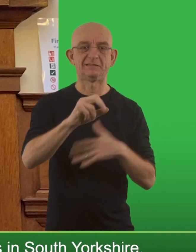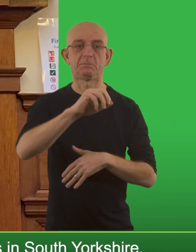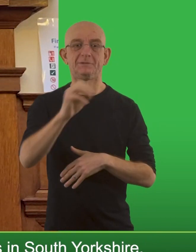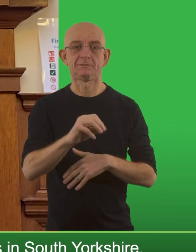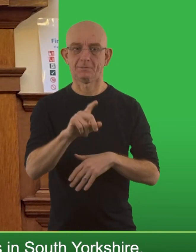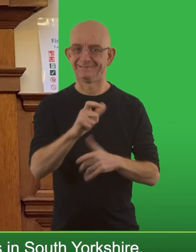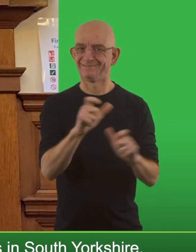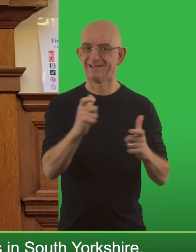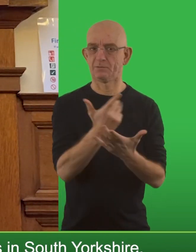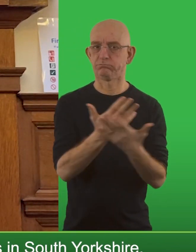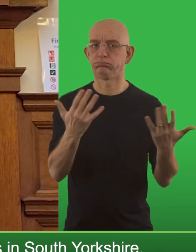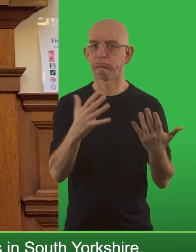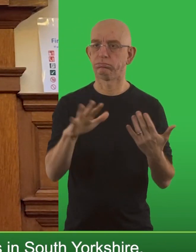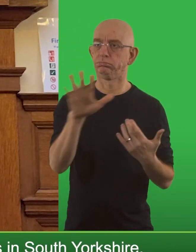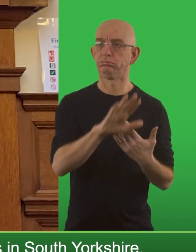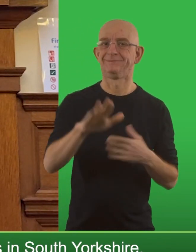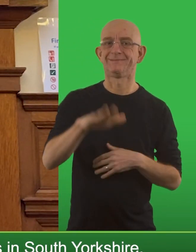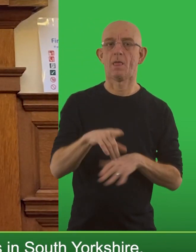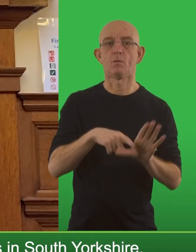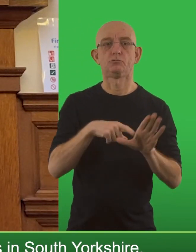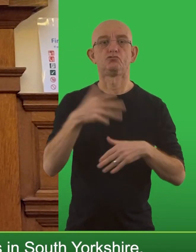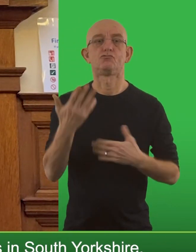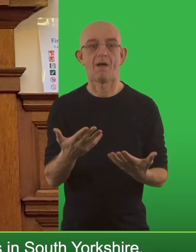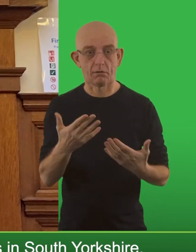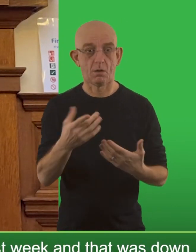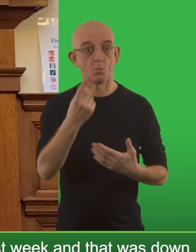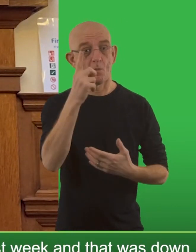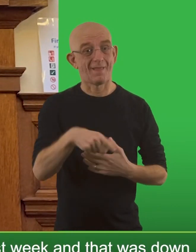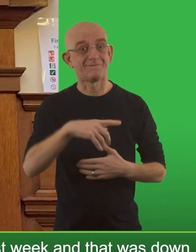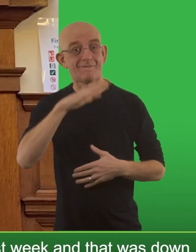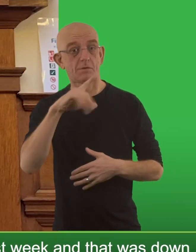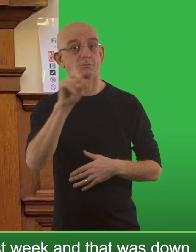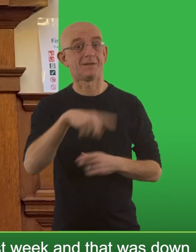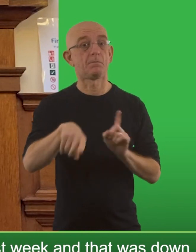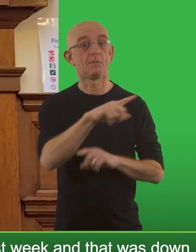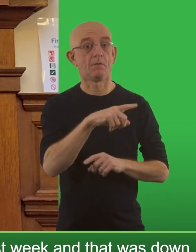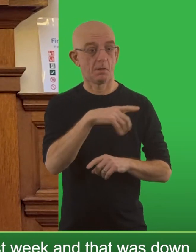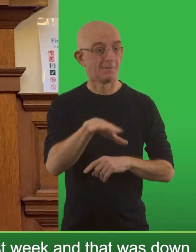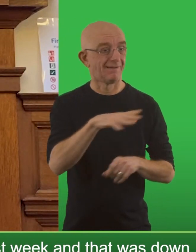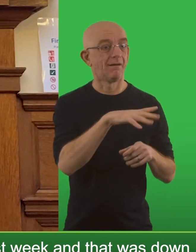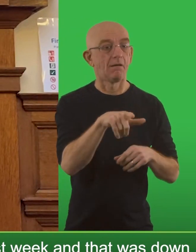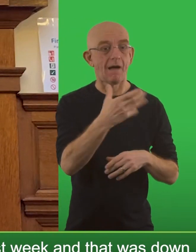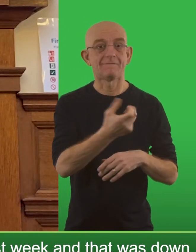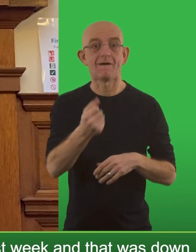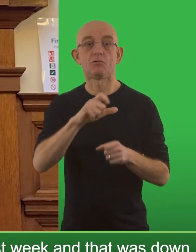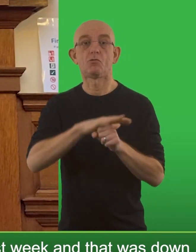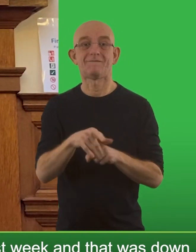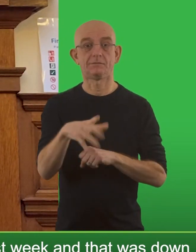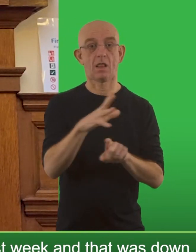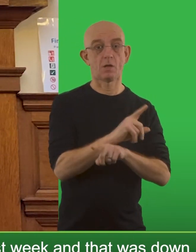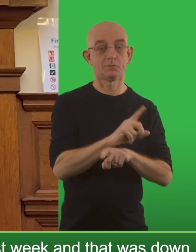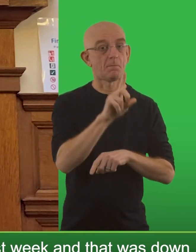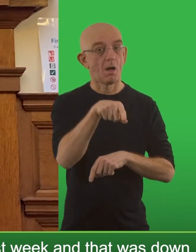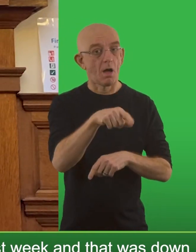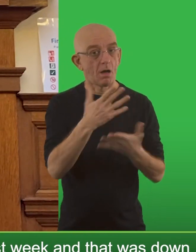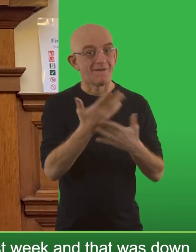days. There's still a significant number of cases. In South Yorkshire, there were 1,500 people that tested positive